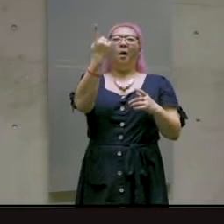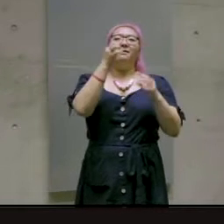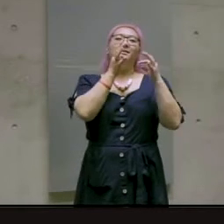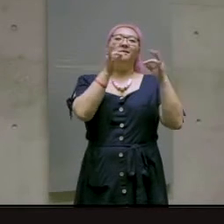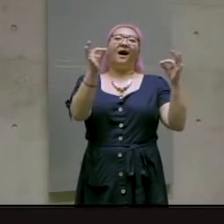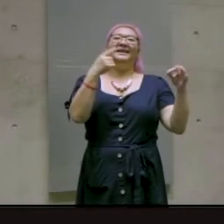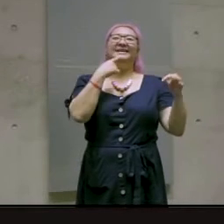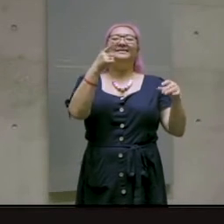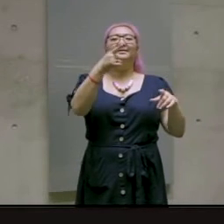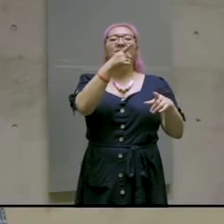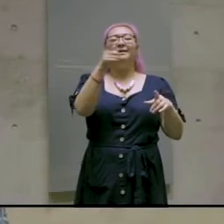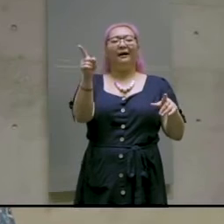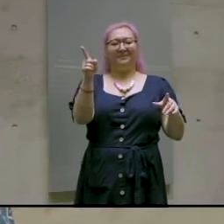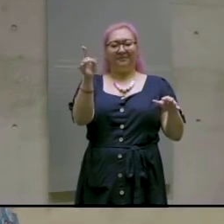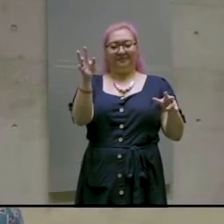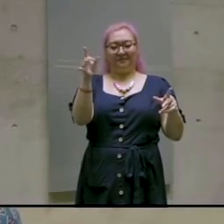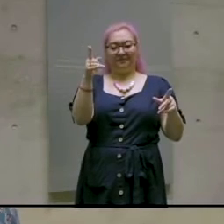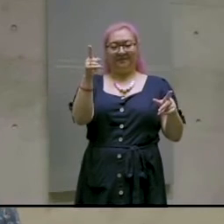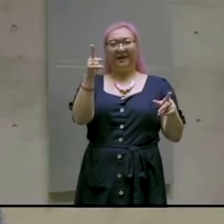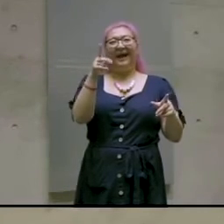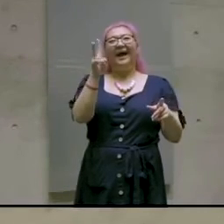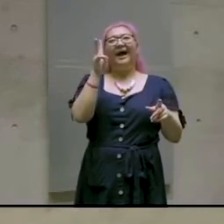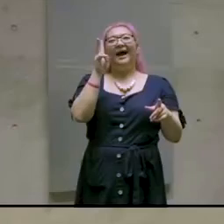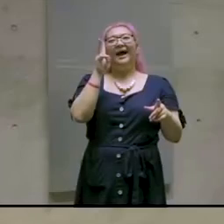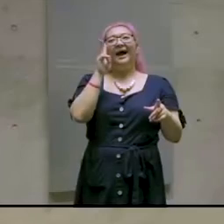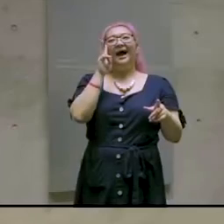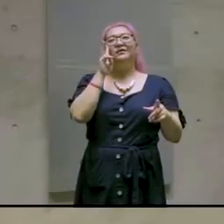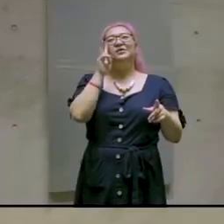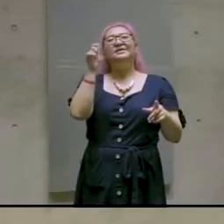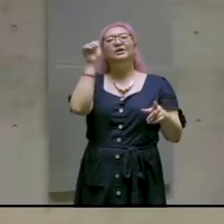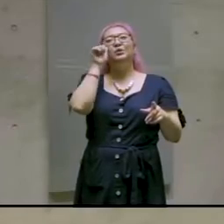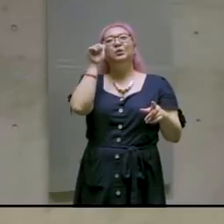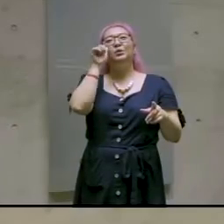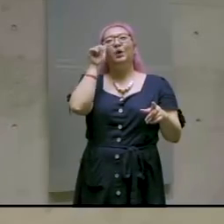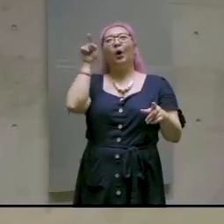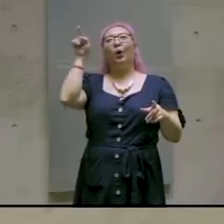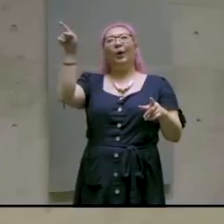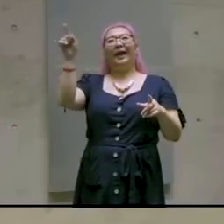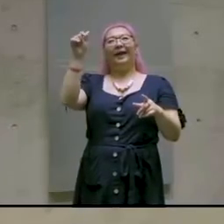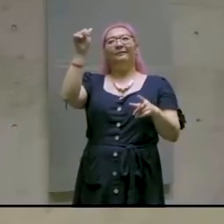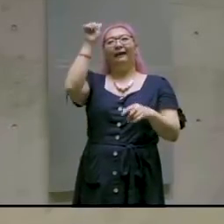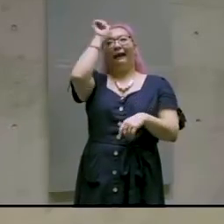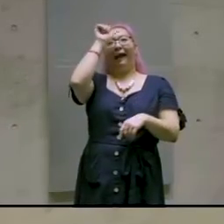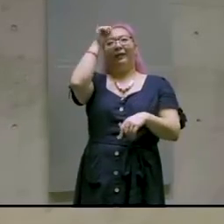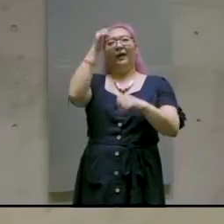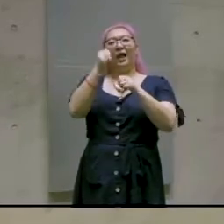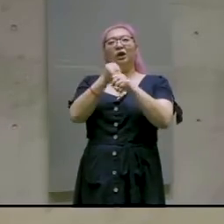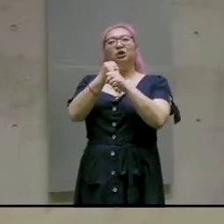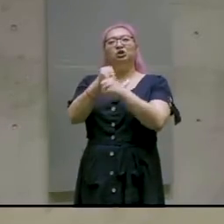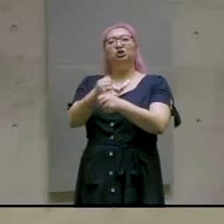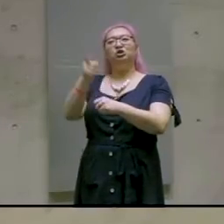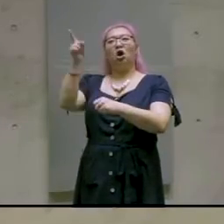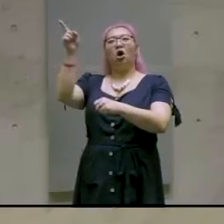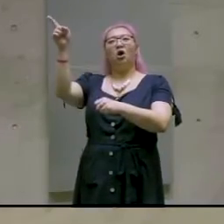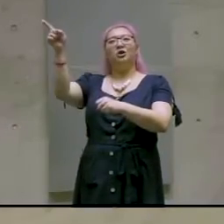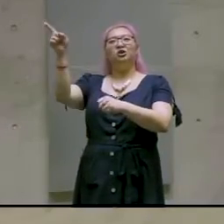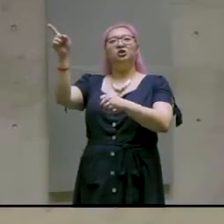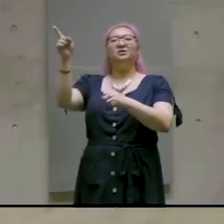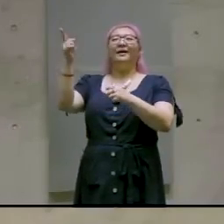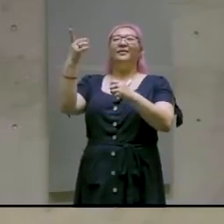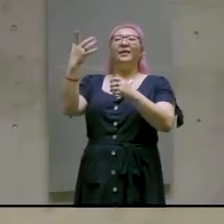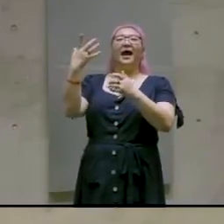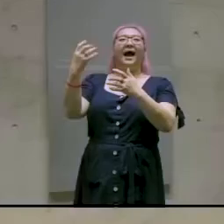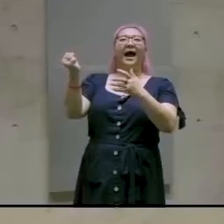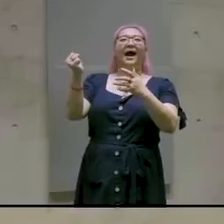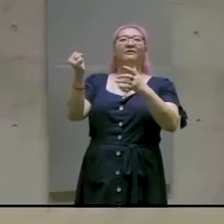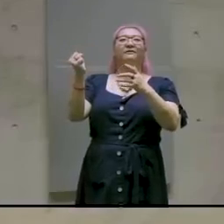is, if you've ever seen like statues in Catholic churches that have undergone object veneration, where they've been kissed, and